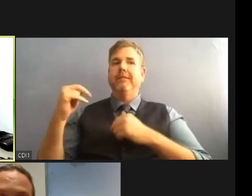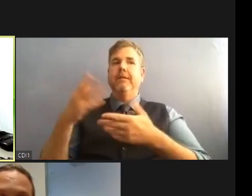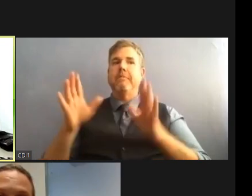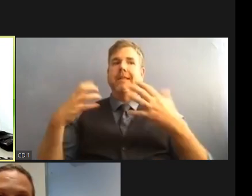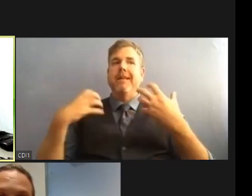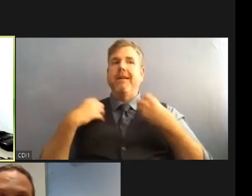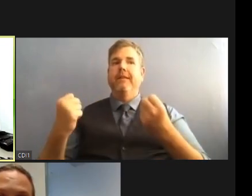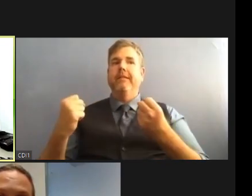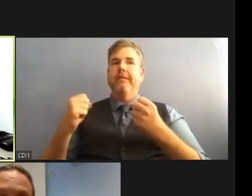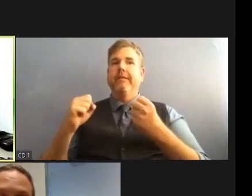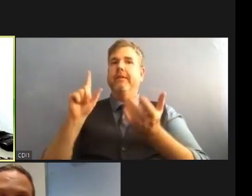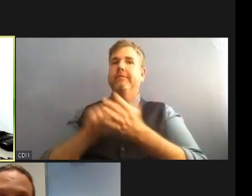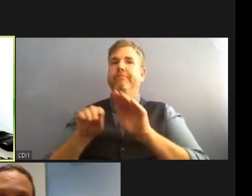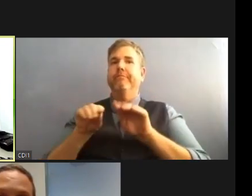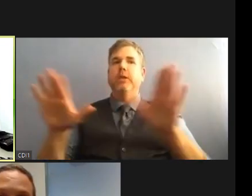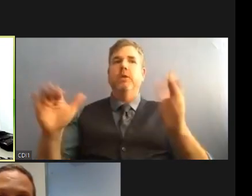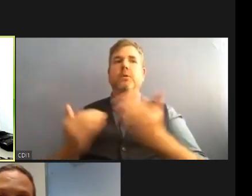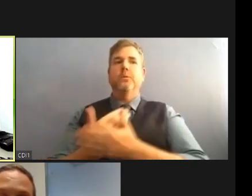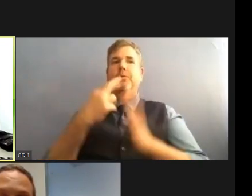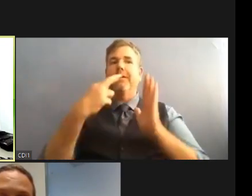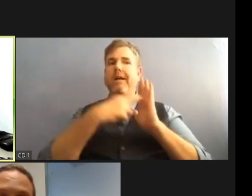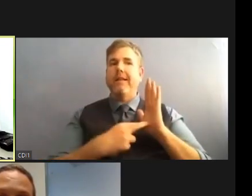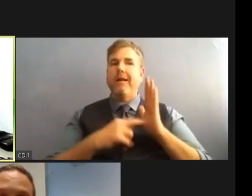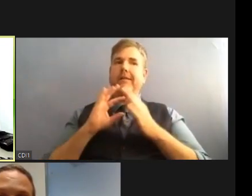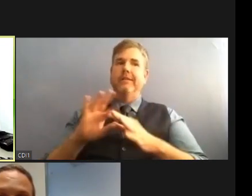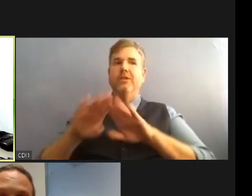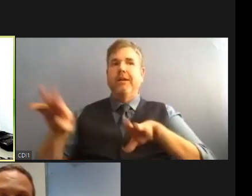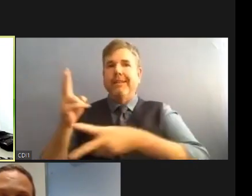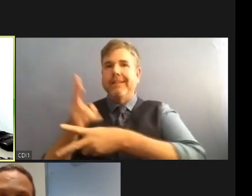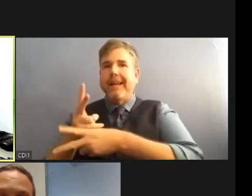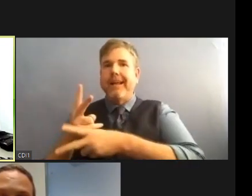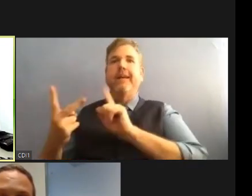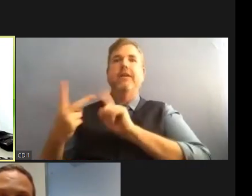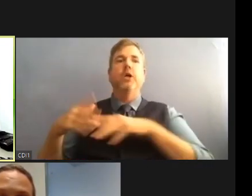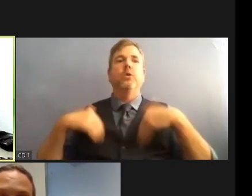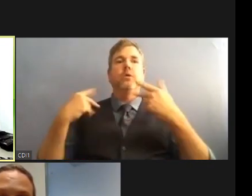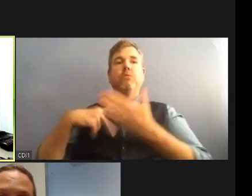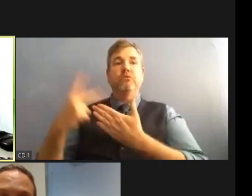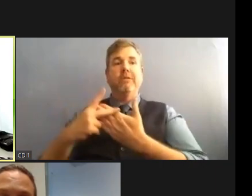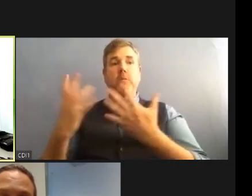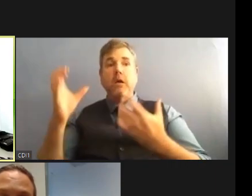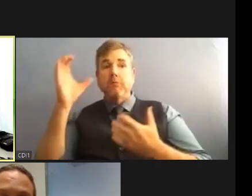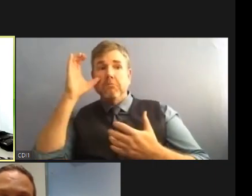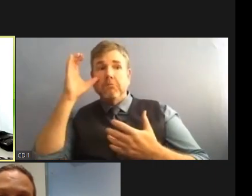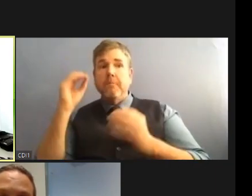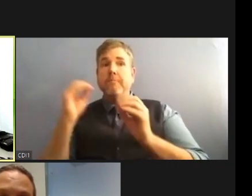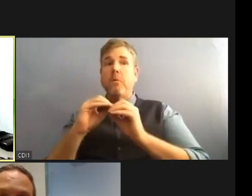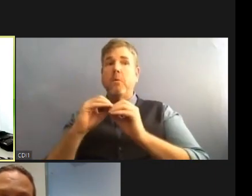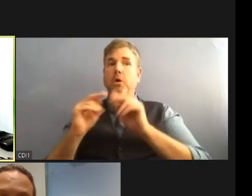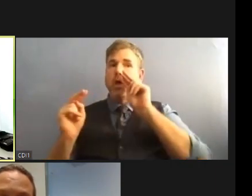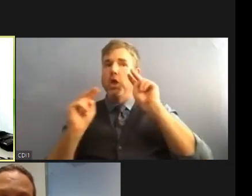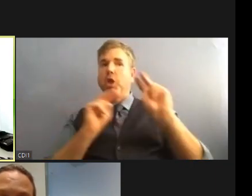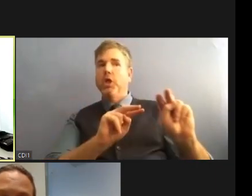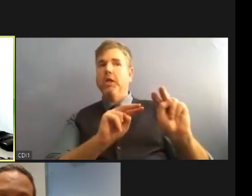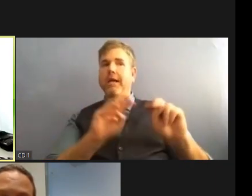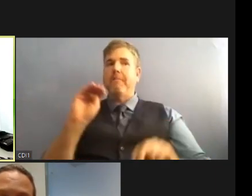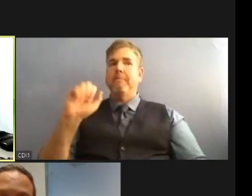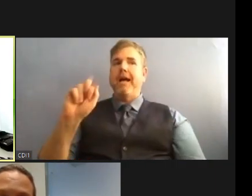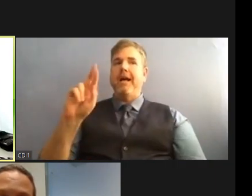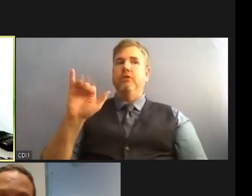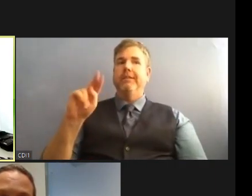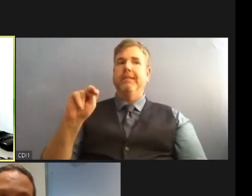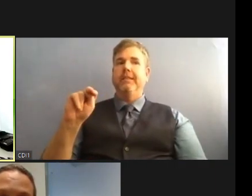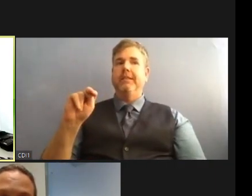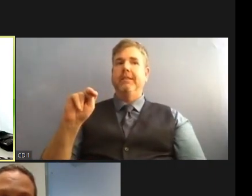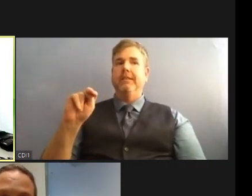so anybody that's interested in learning more about those, you can find those guidelines at marinrecovers.com. Just a quick plug. Okay,